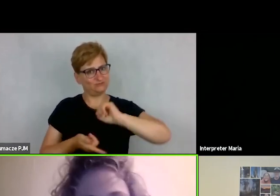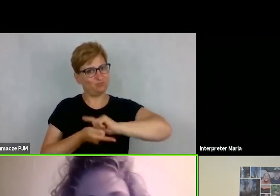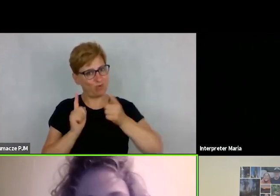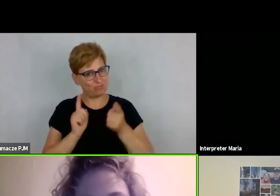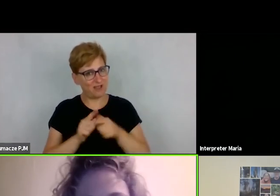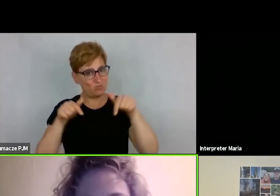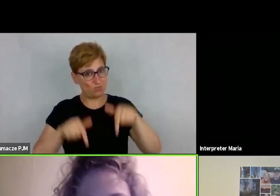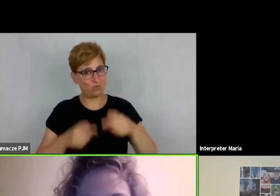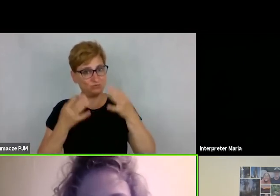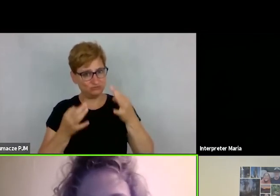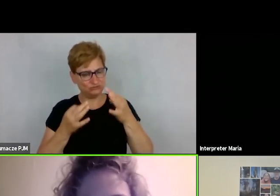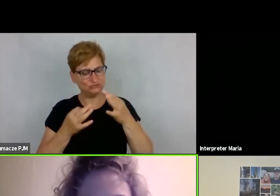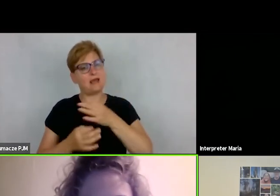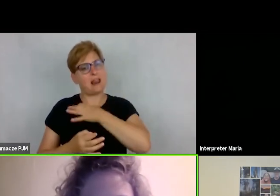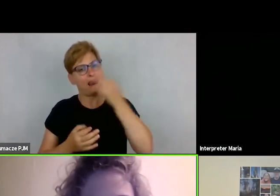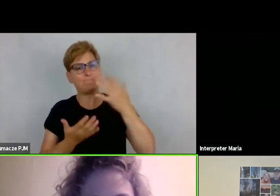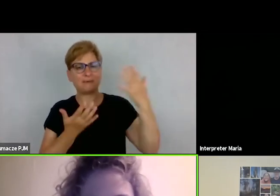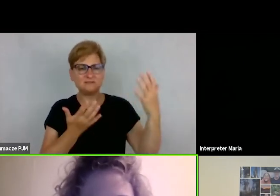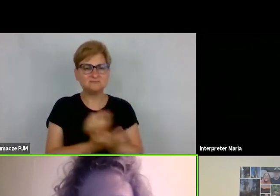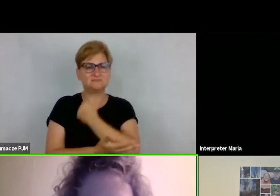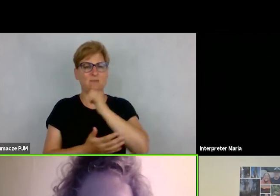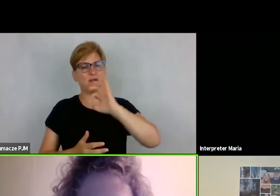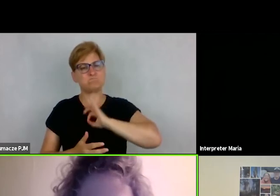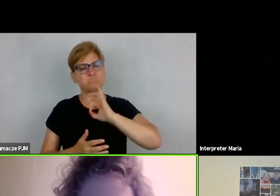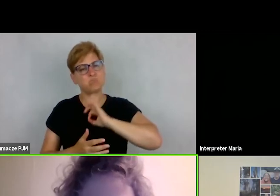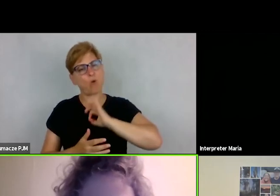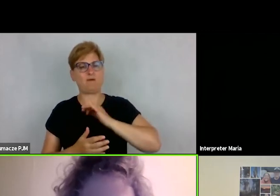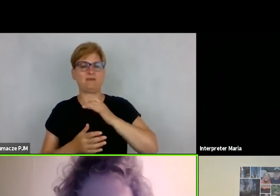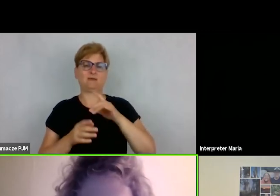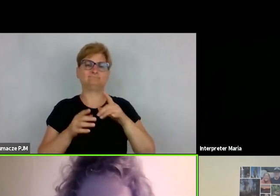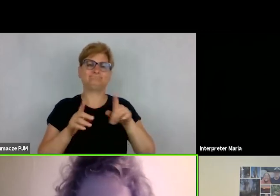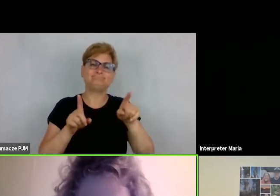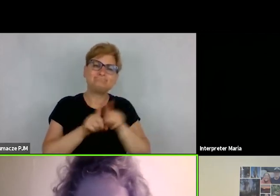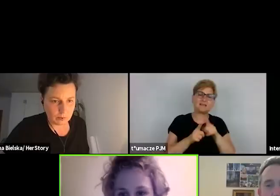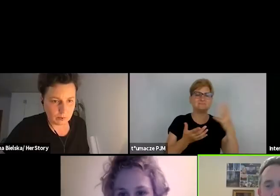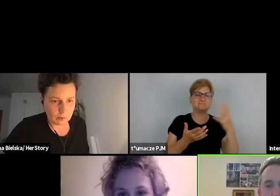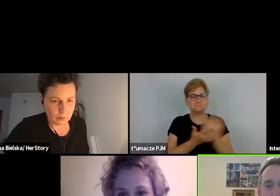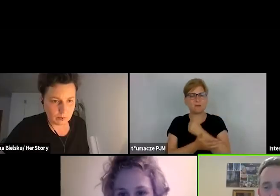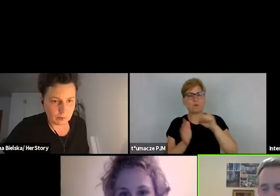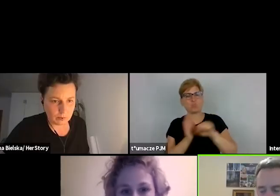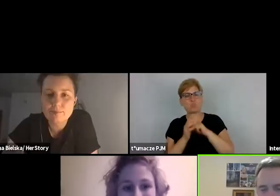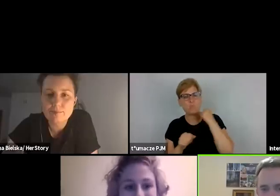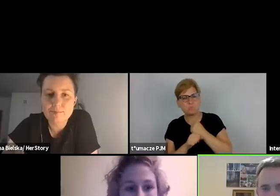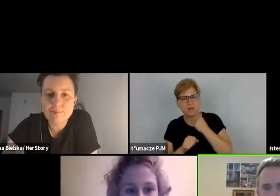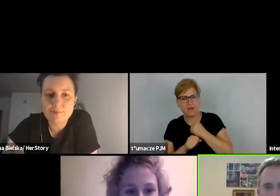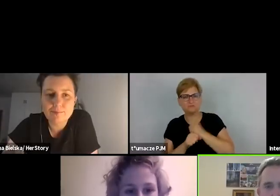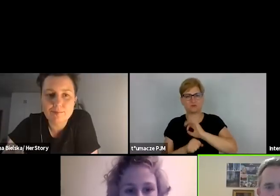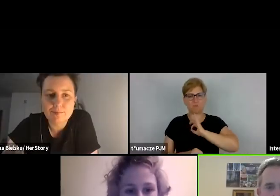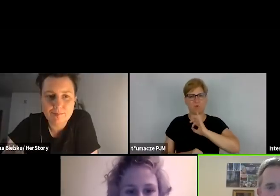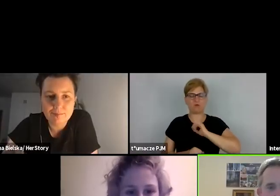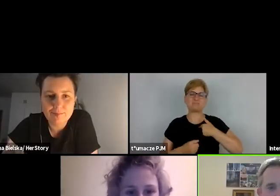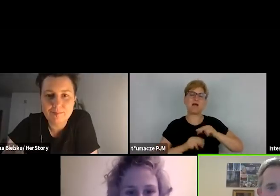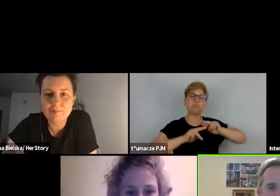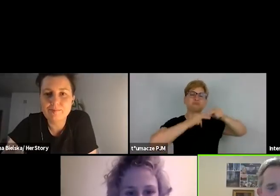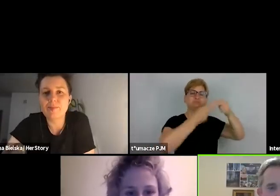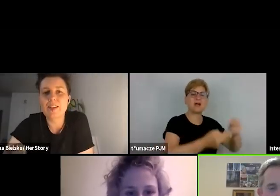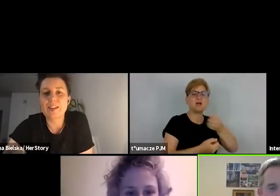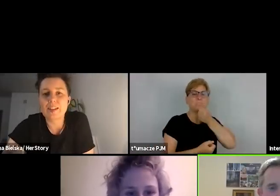Lena, I guess I give voice to you at the very end. Thank you, Martina.